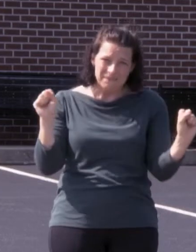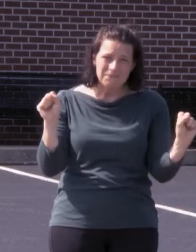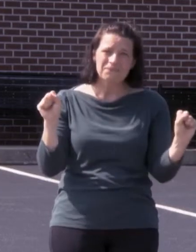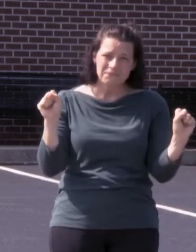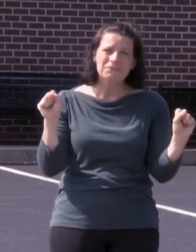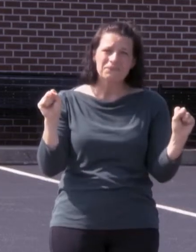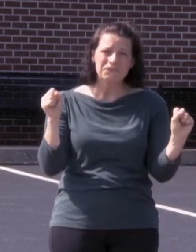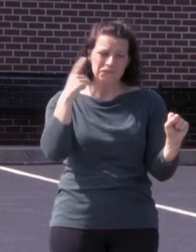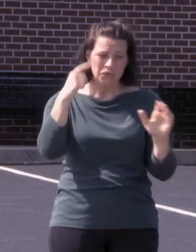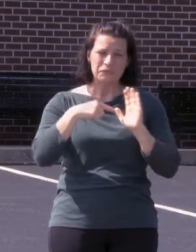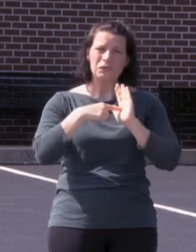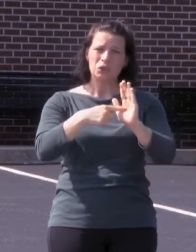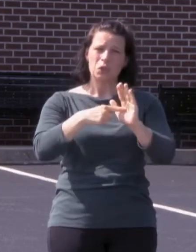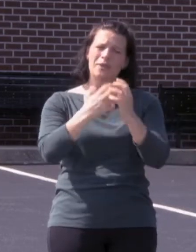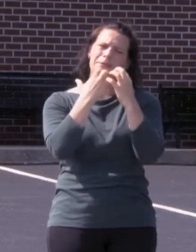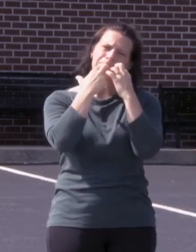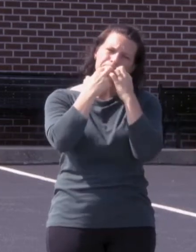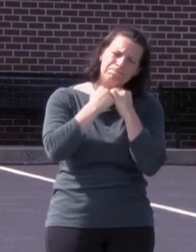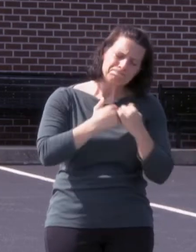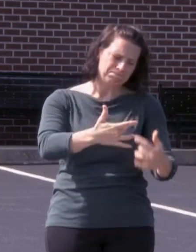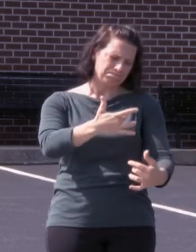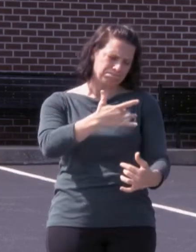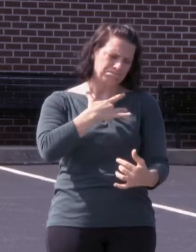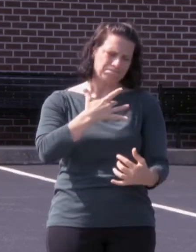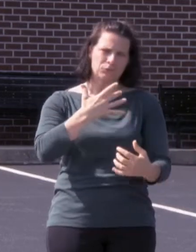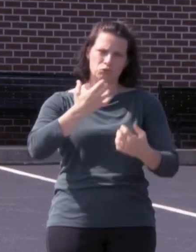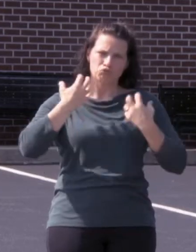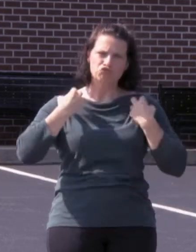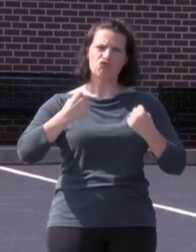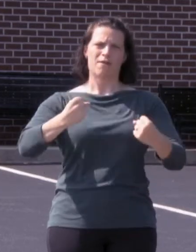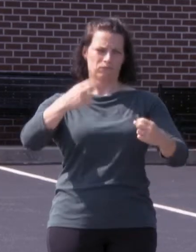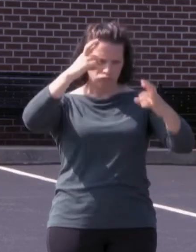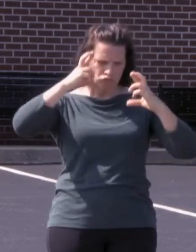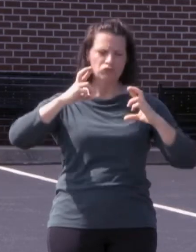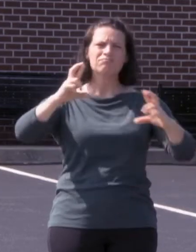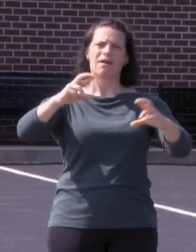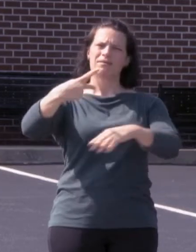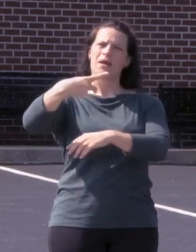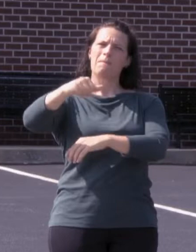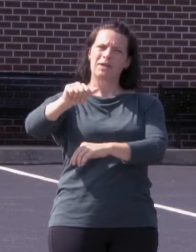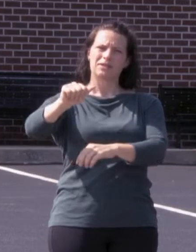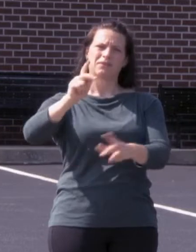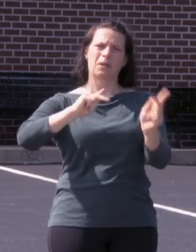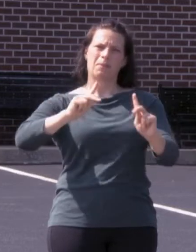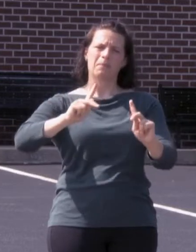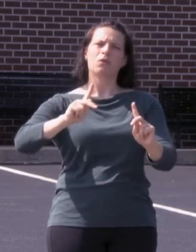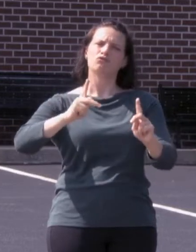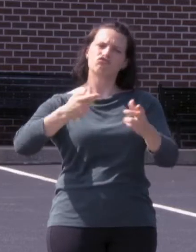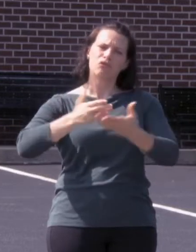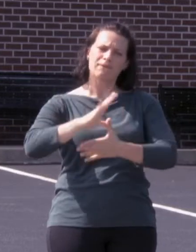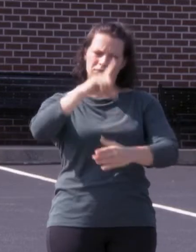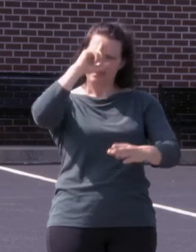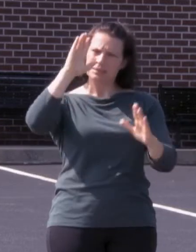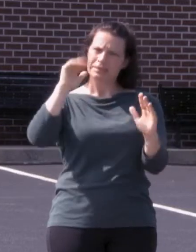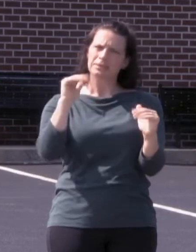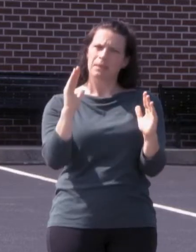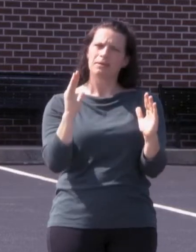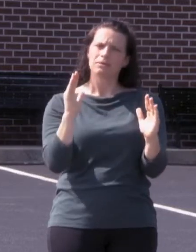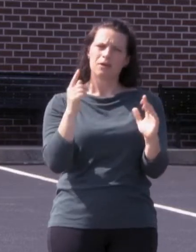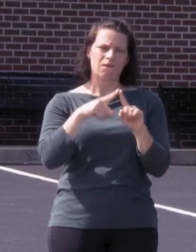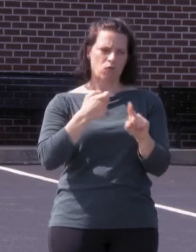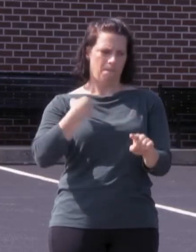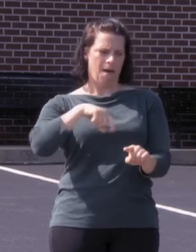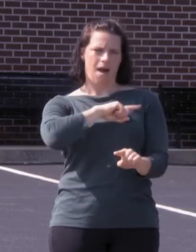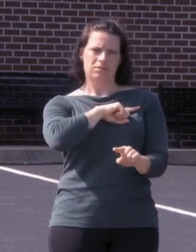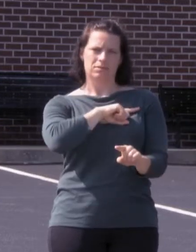and for demonstrating the compassion, bravery, and respect that Pennsylvanians rightfully expect from